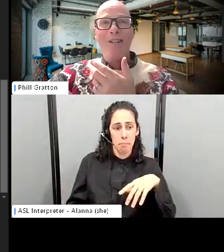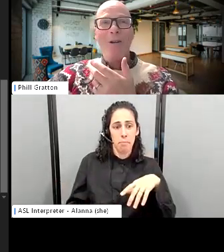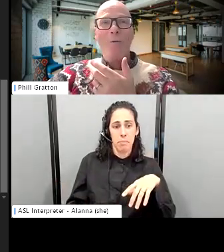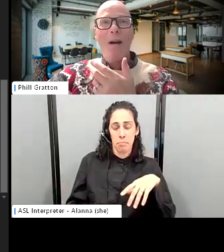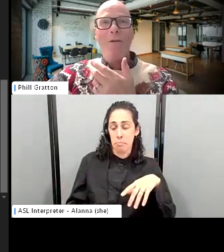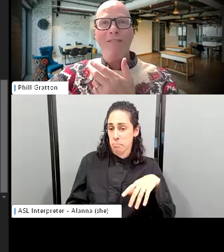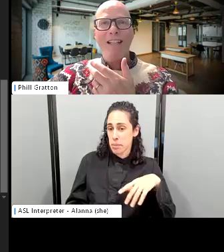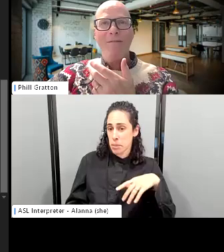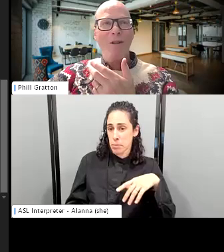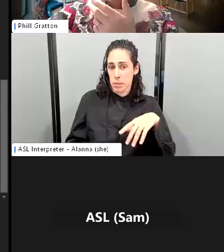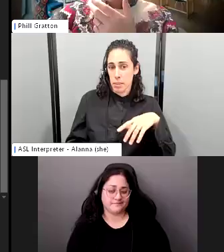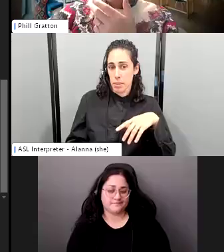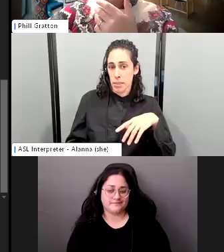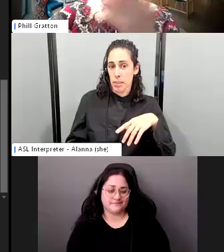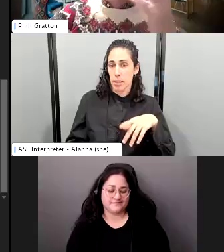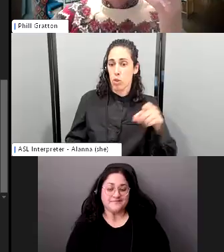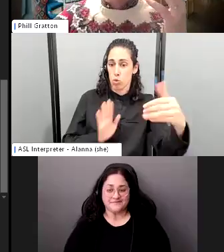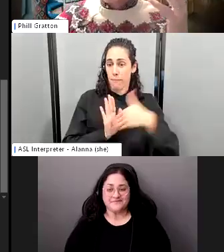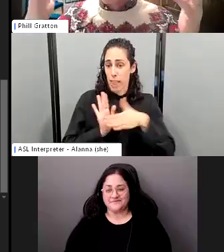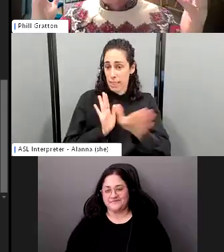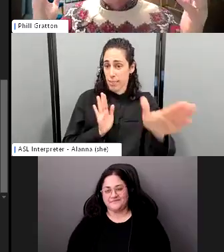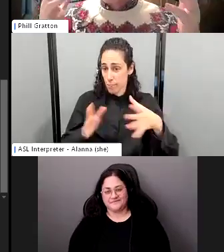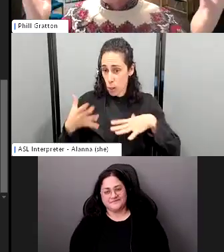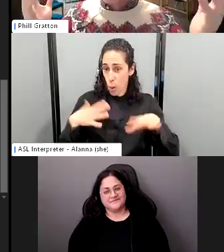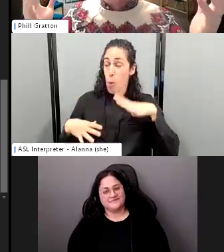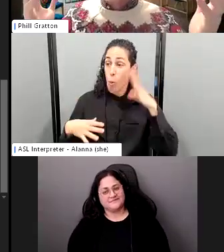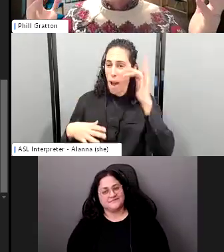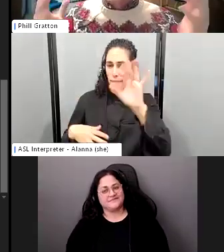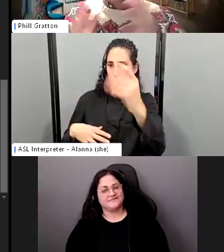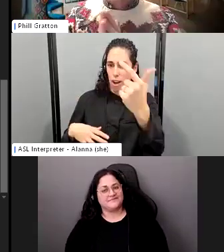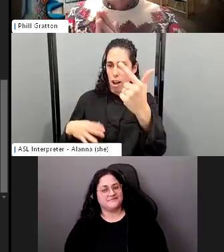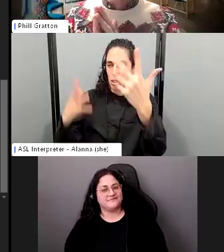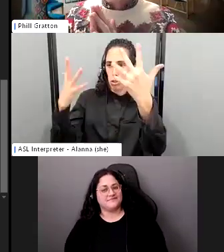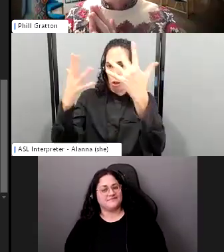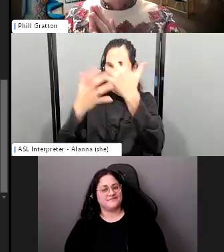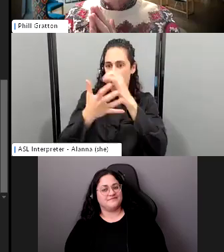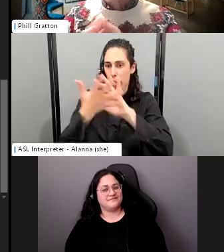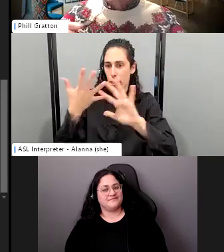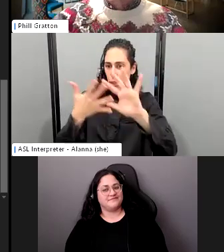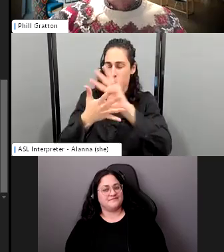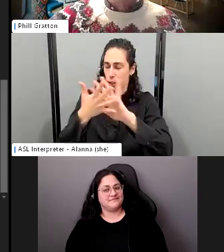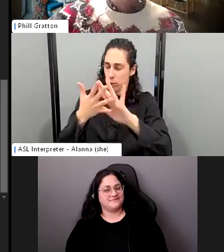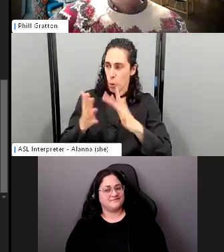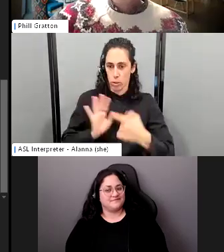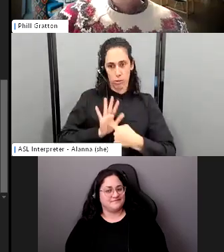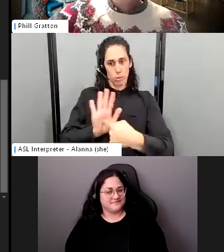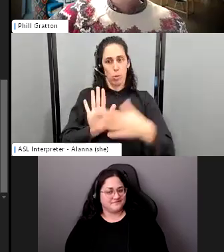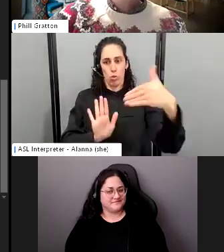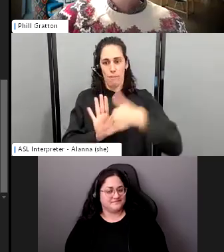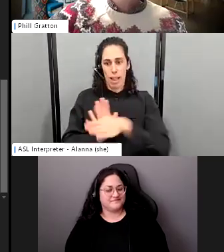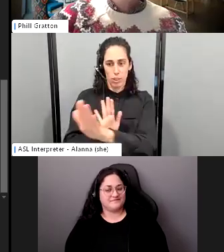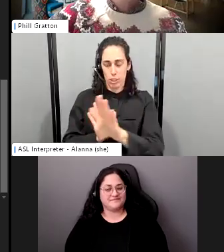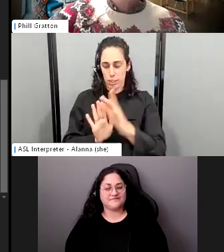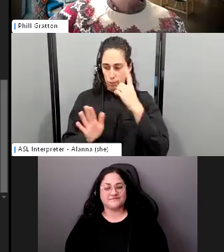So look, you could wear reflective clothing or bright colors that help you stand out in low visibility conditions. Amazing. There